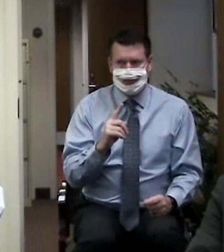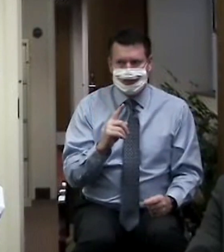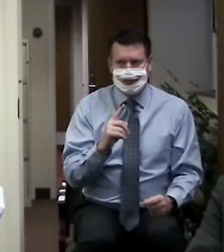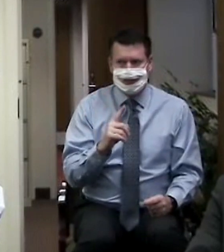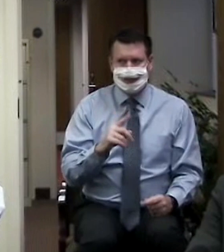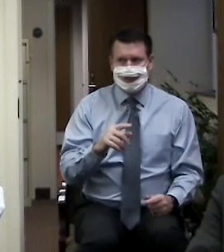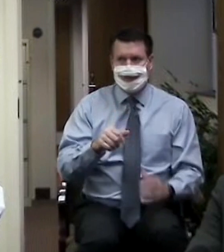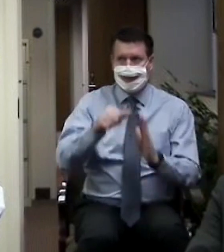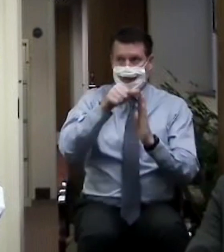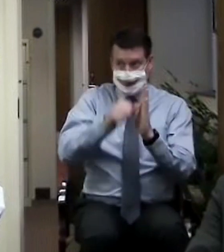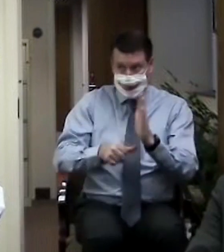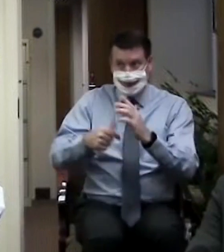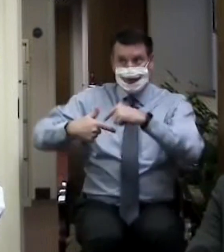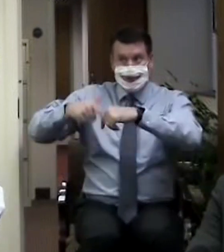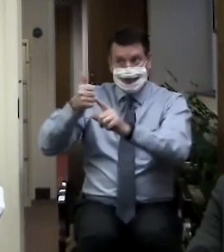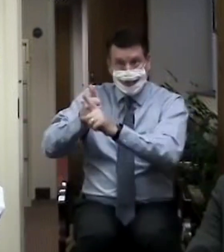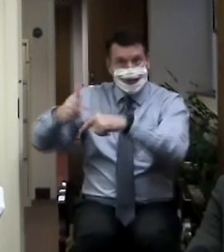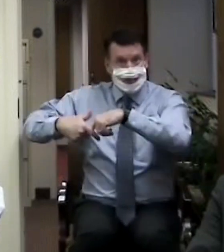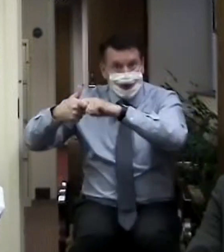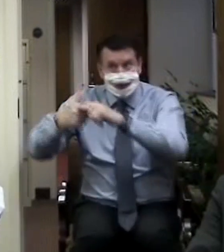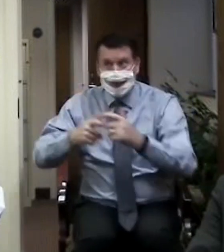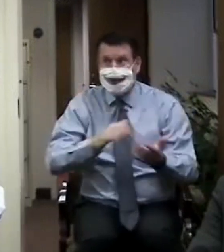furloughed? I mean,